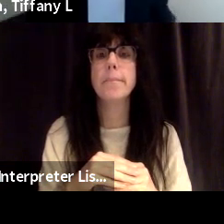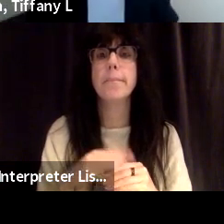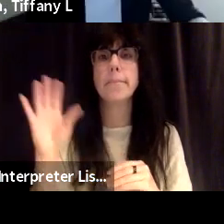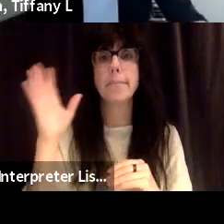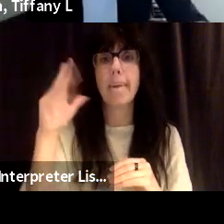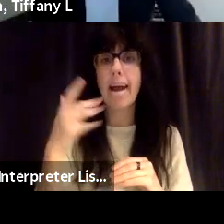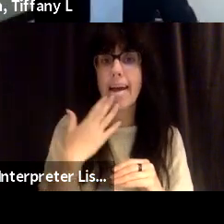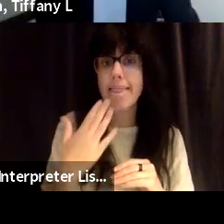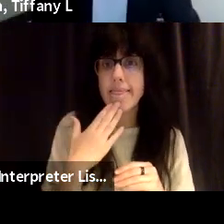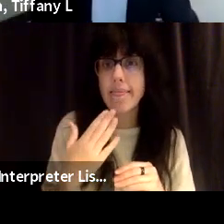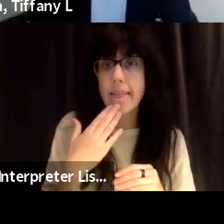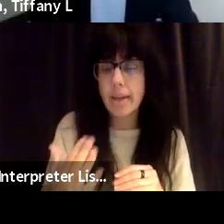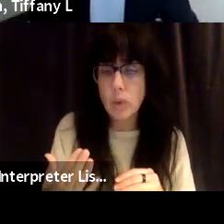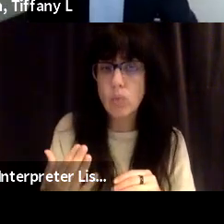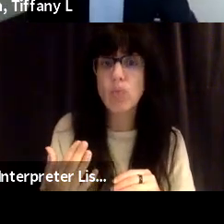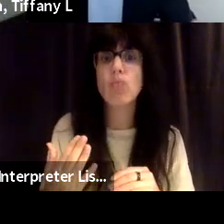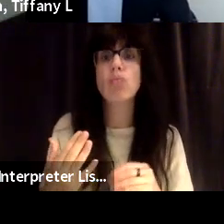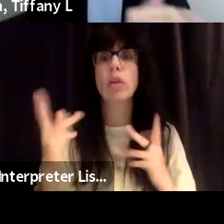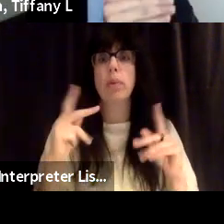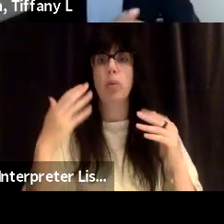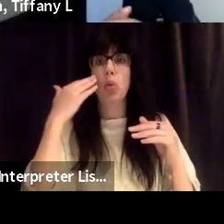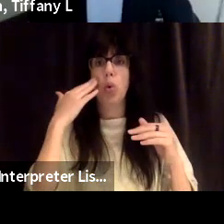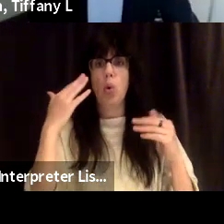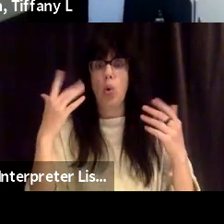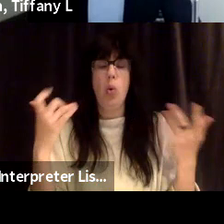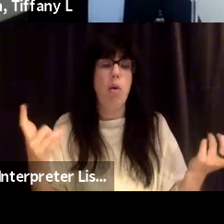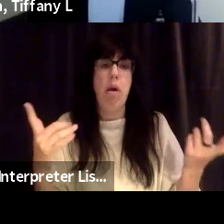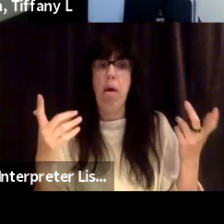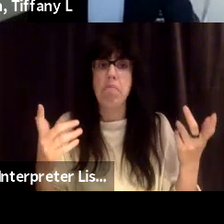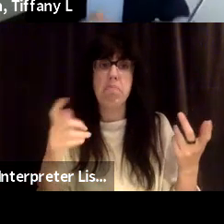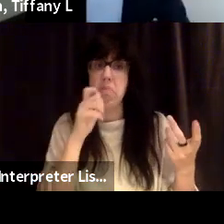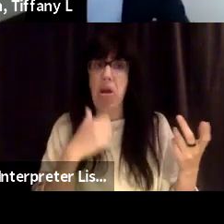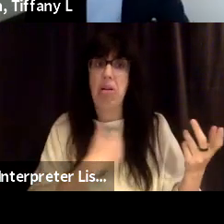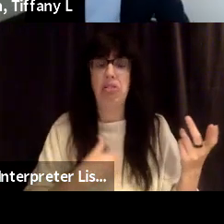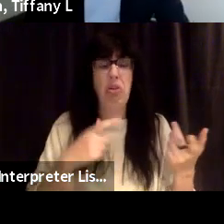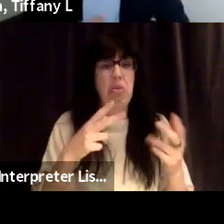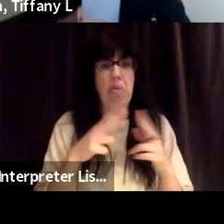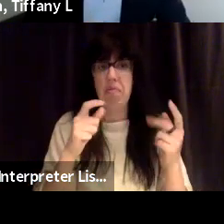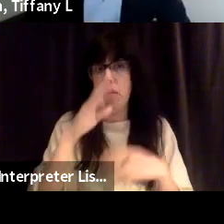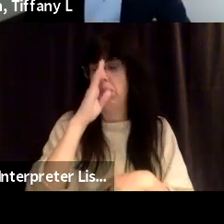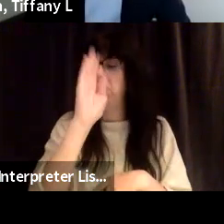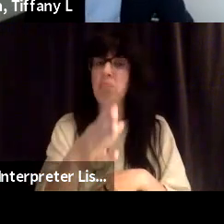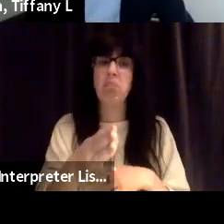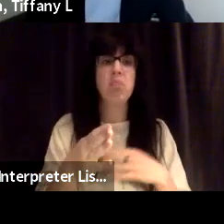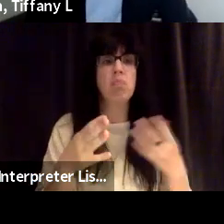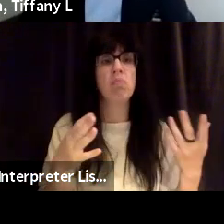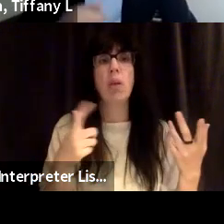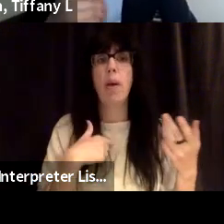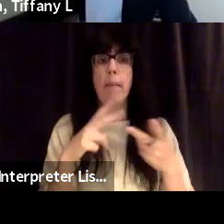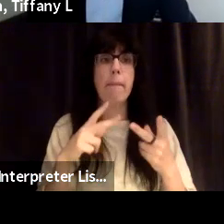Hi, thank you. So I mean, folks know that I have been very unapologetic about my position and our need